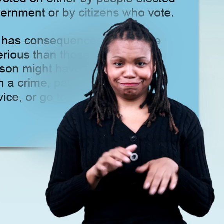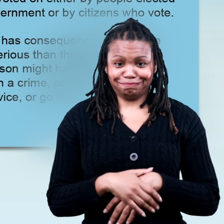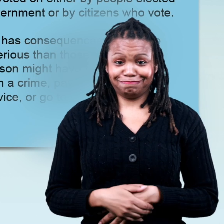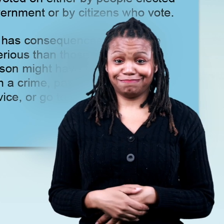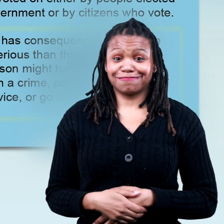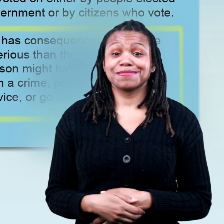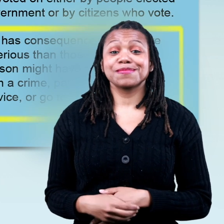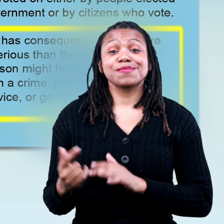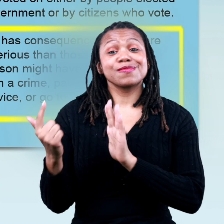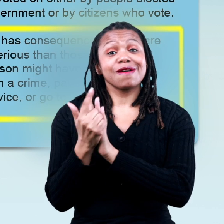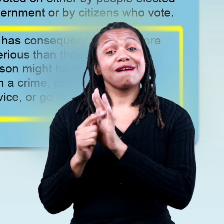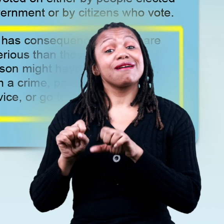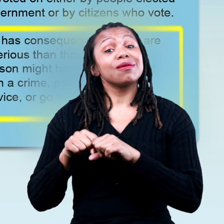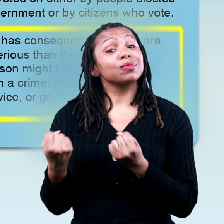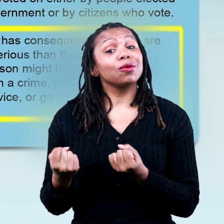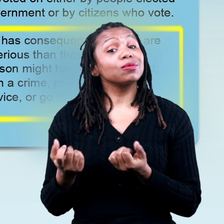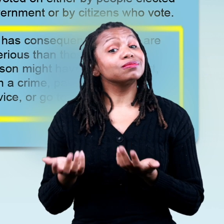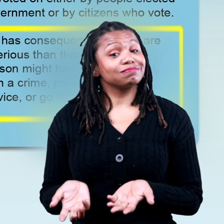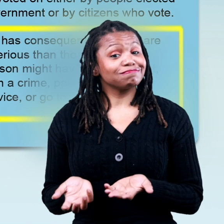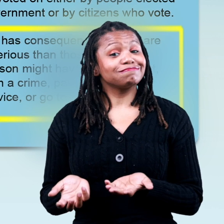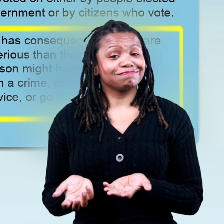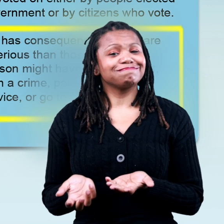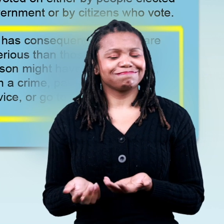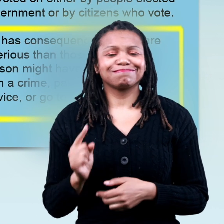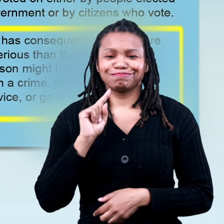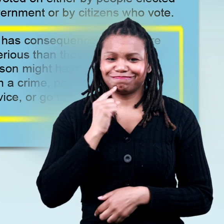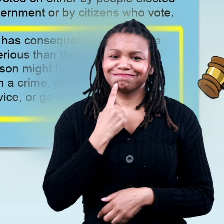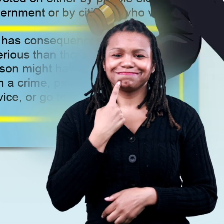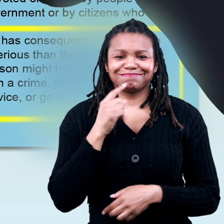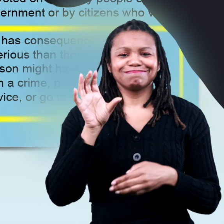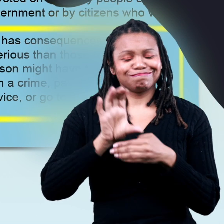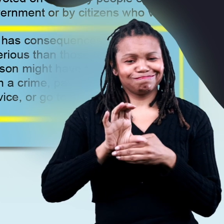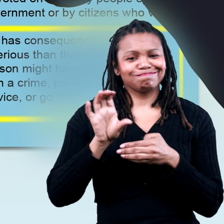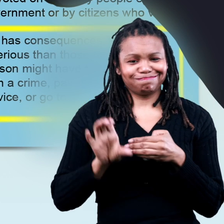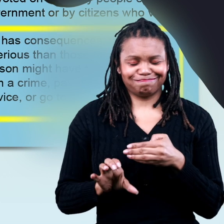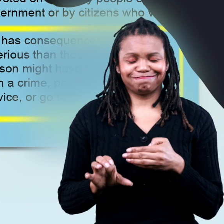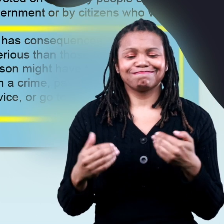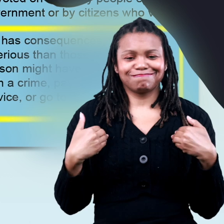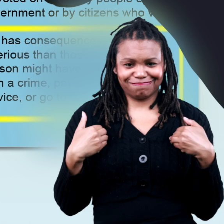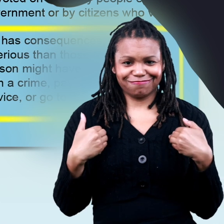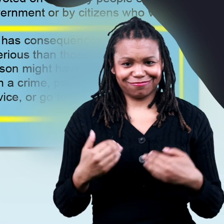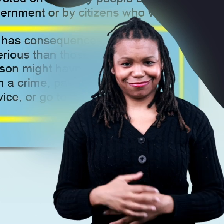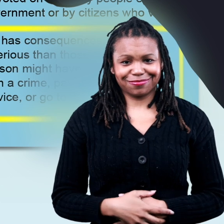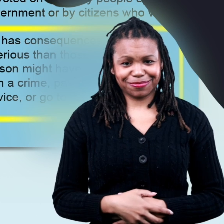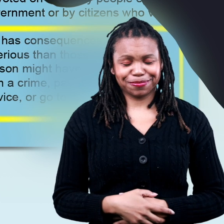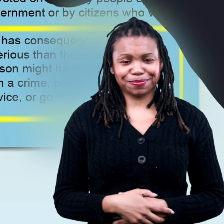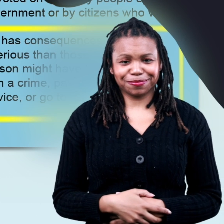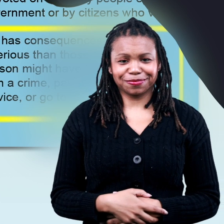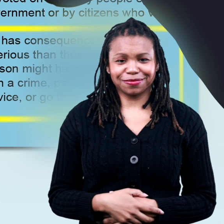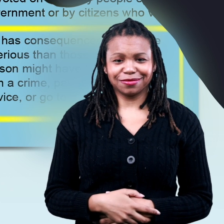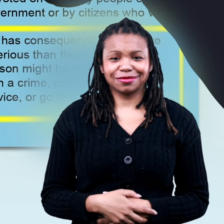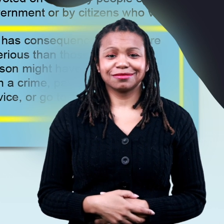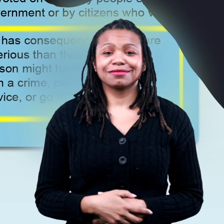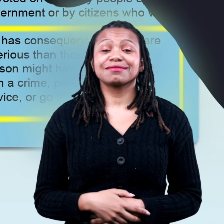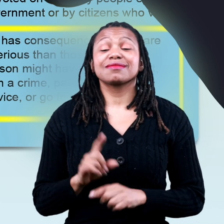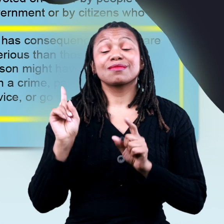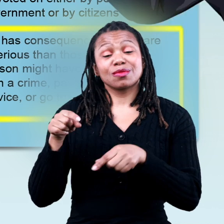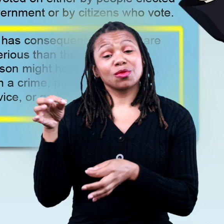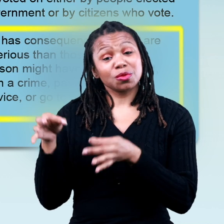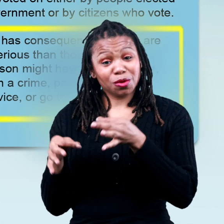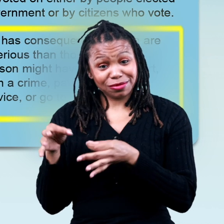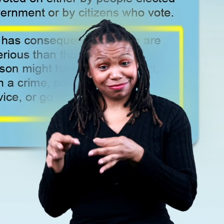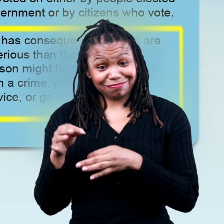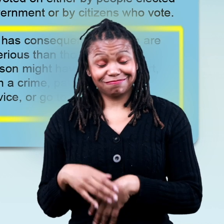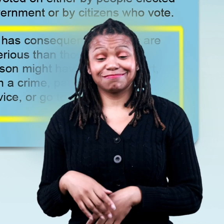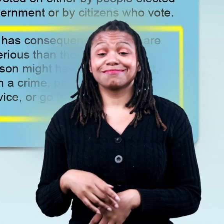miss recess. On the other hand, when laws are broken, the consequences are usually more severe.